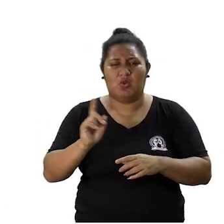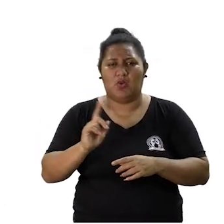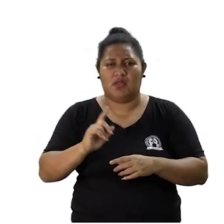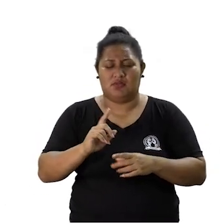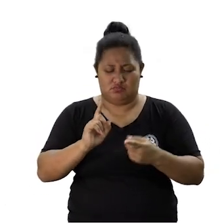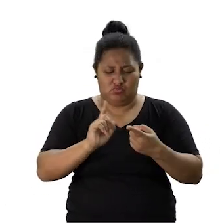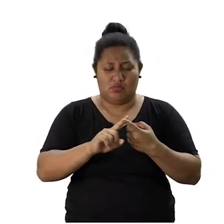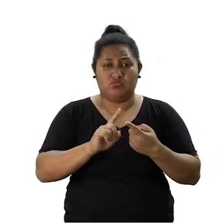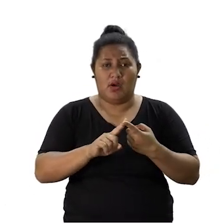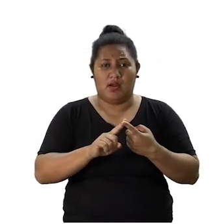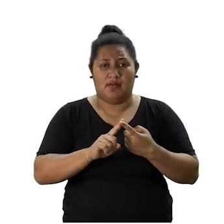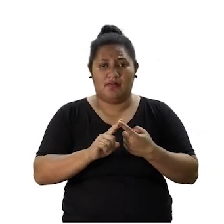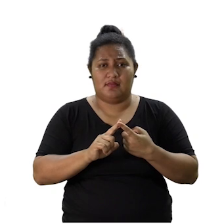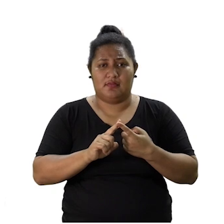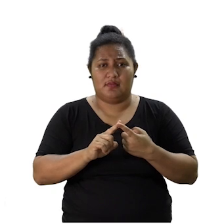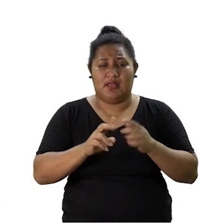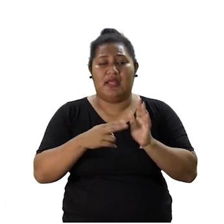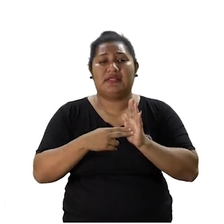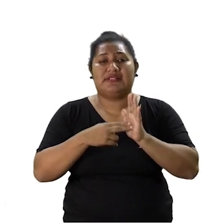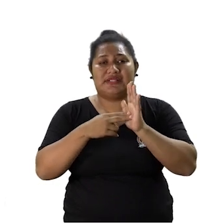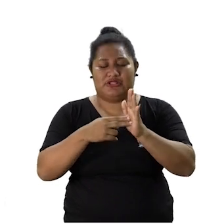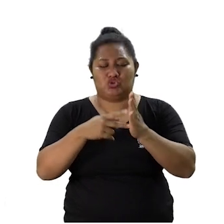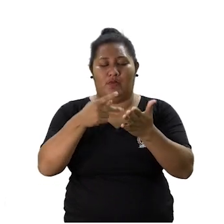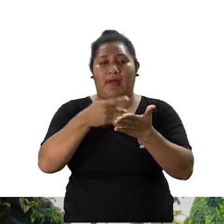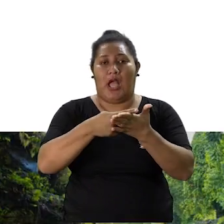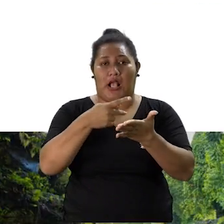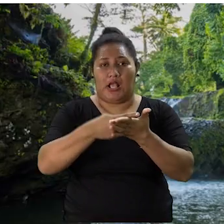vaenga mua national parks.